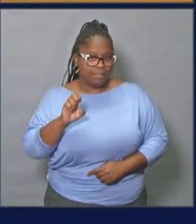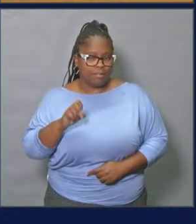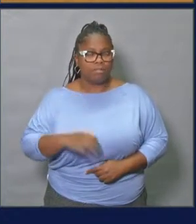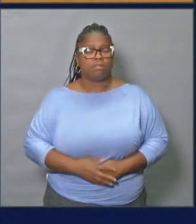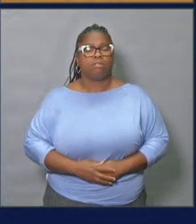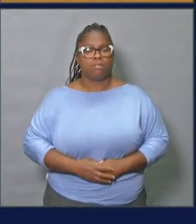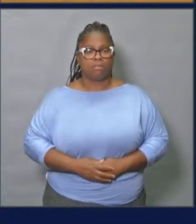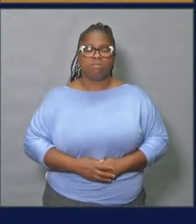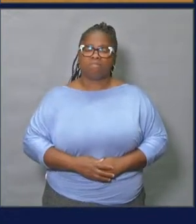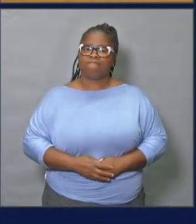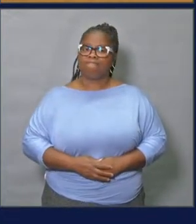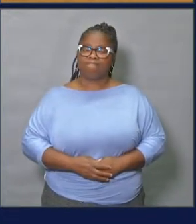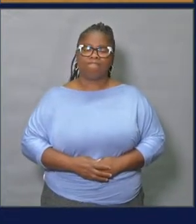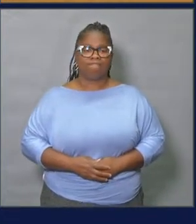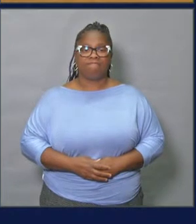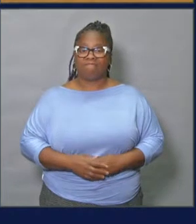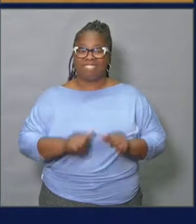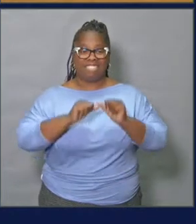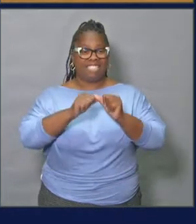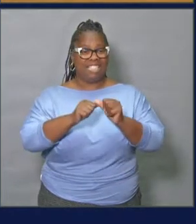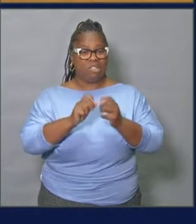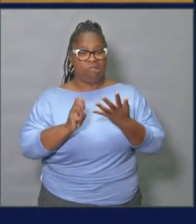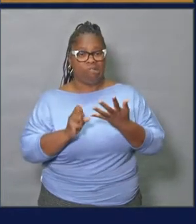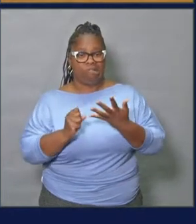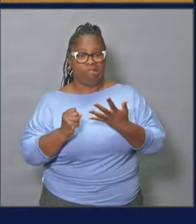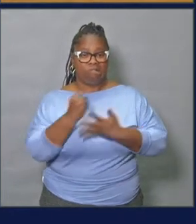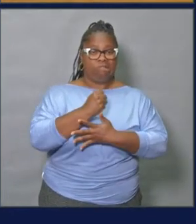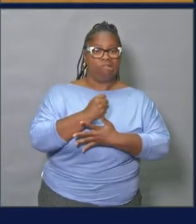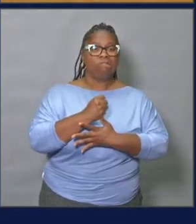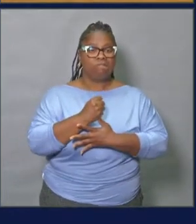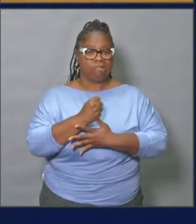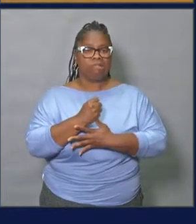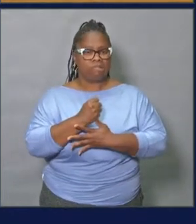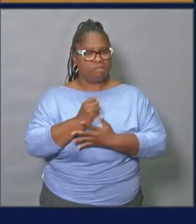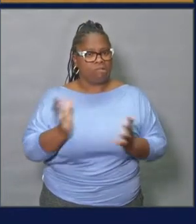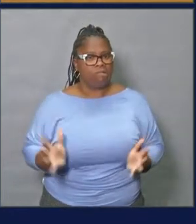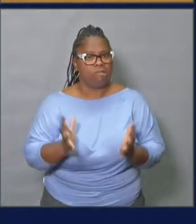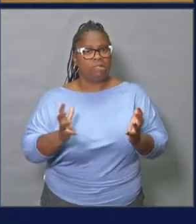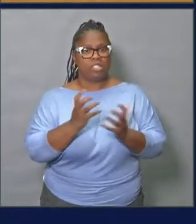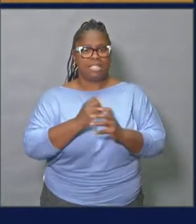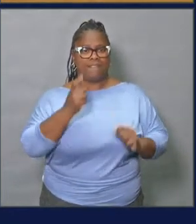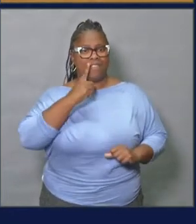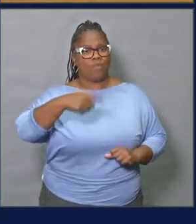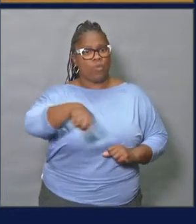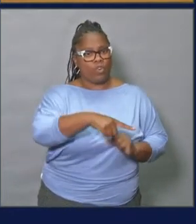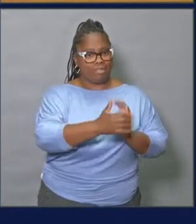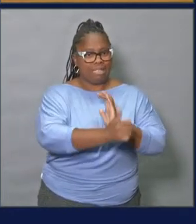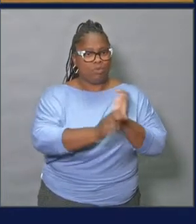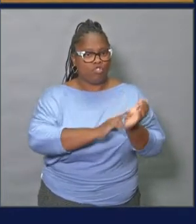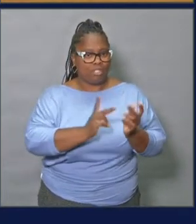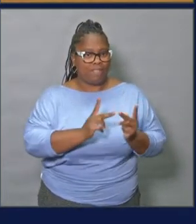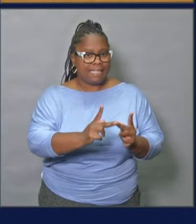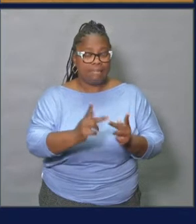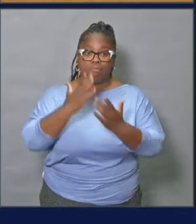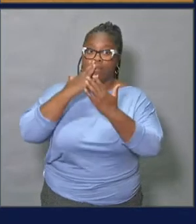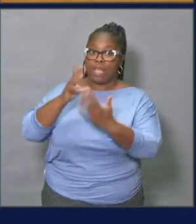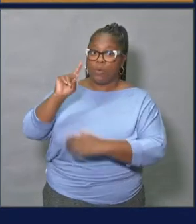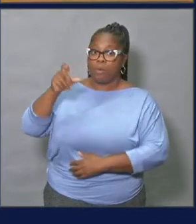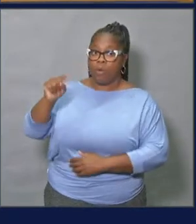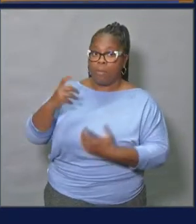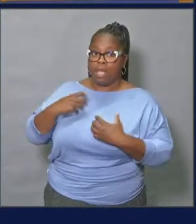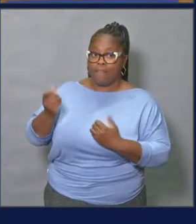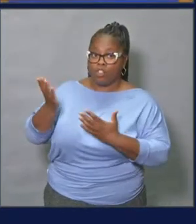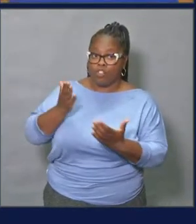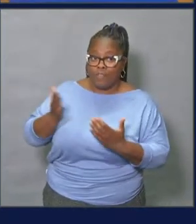to prioritize our efforts to enforce safety at the skilled nursing facilities, and I want to thank the Department of Health Services staff and